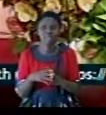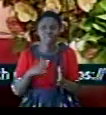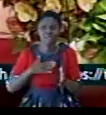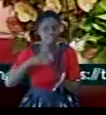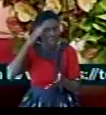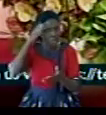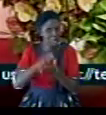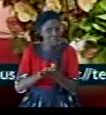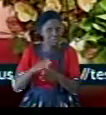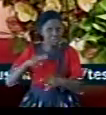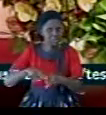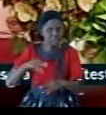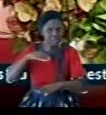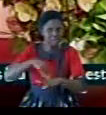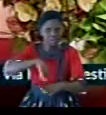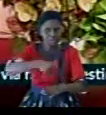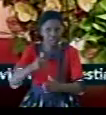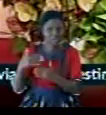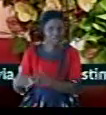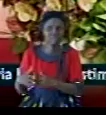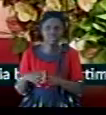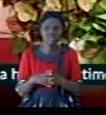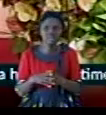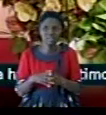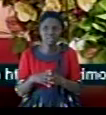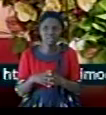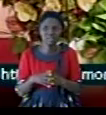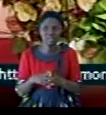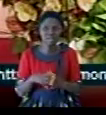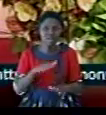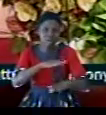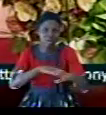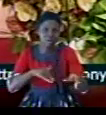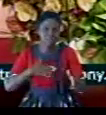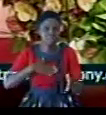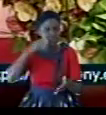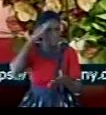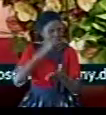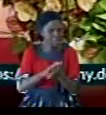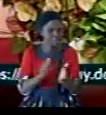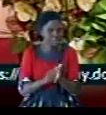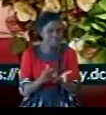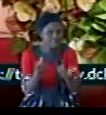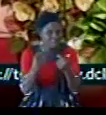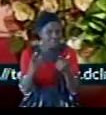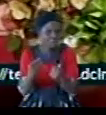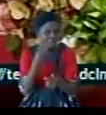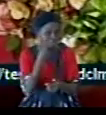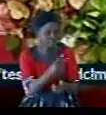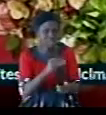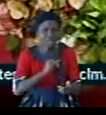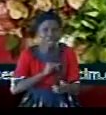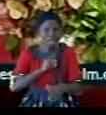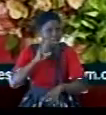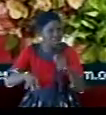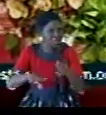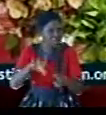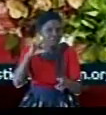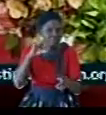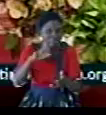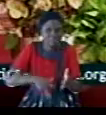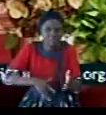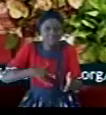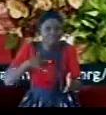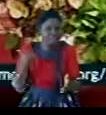was just focused. I said, babe, come and see what. I'm not feeling any. Jumping the church, I was always shouting, but not